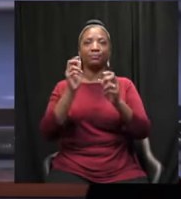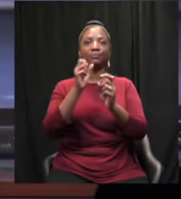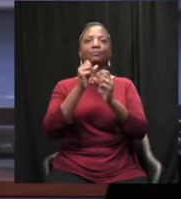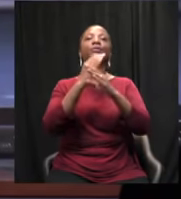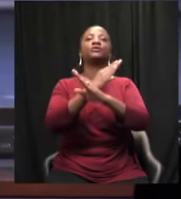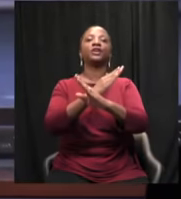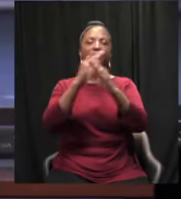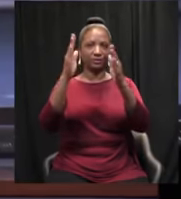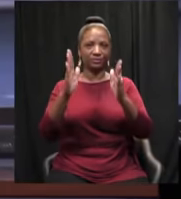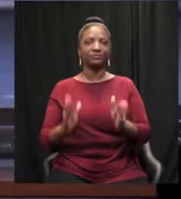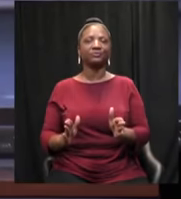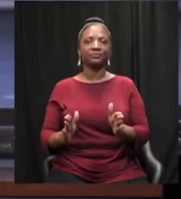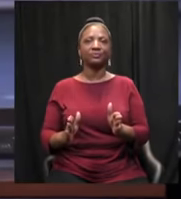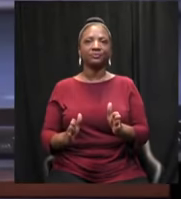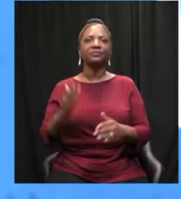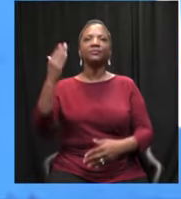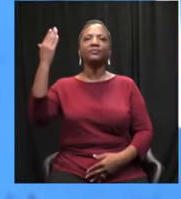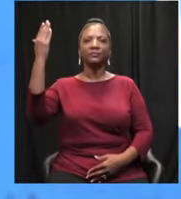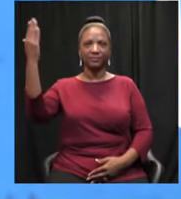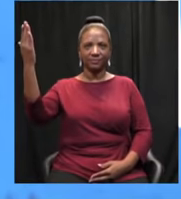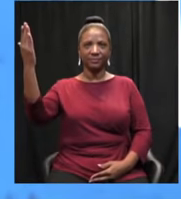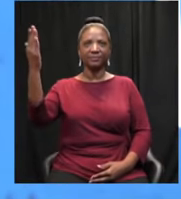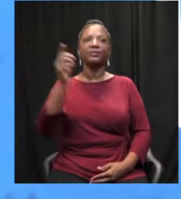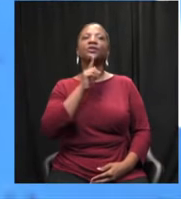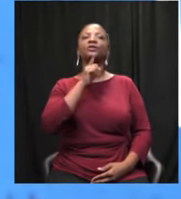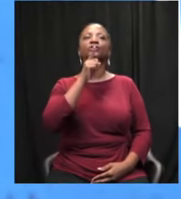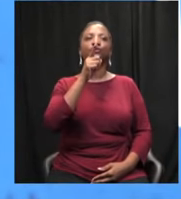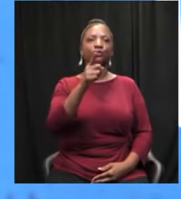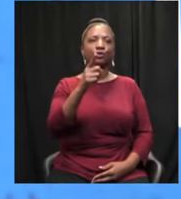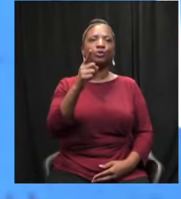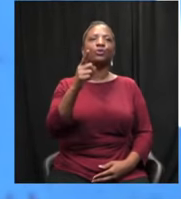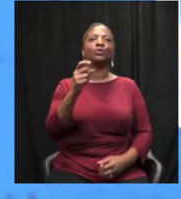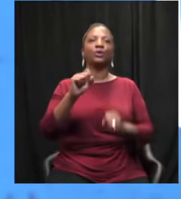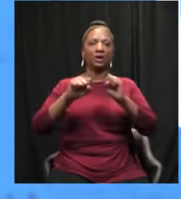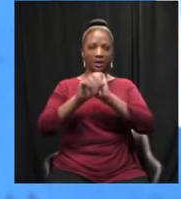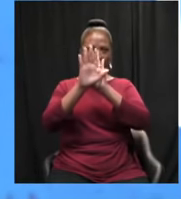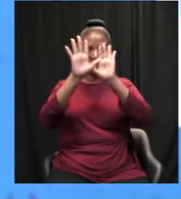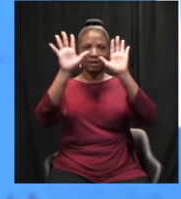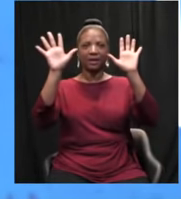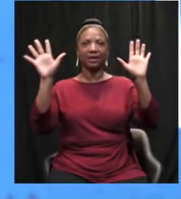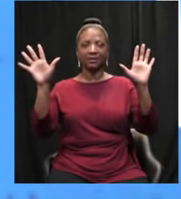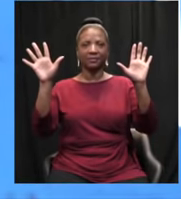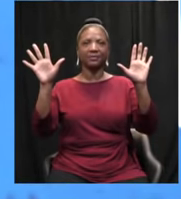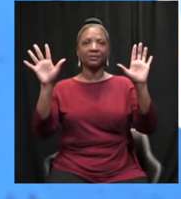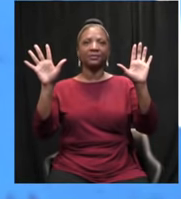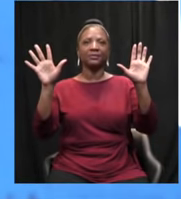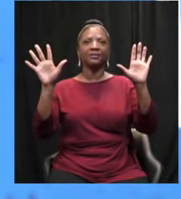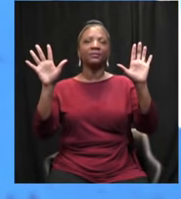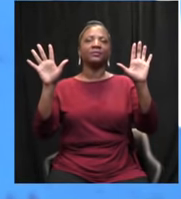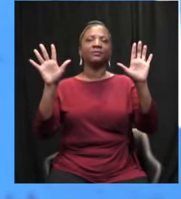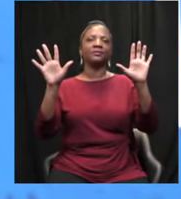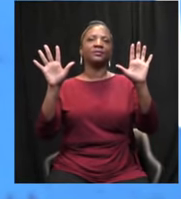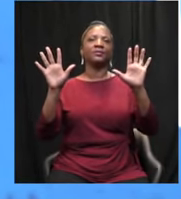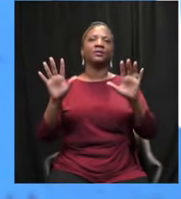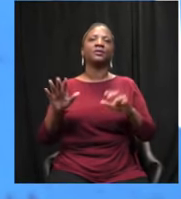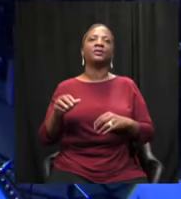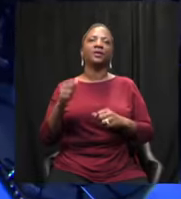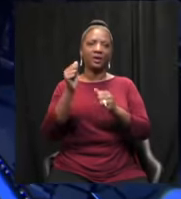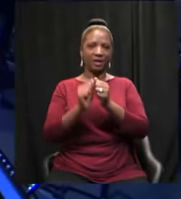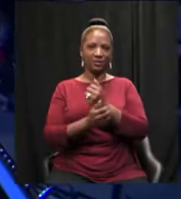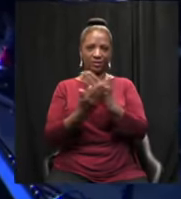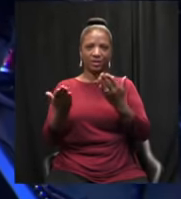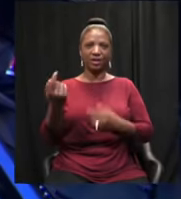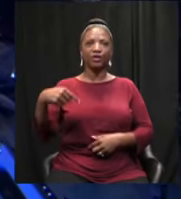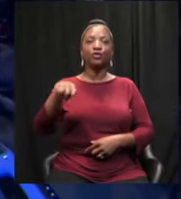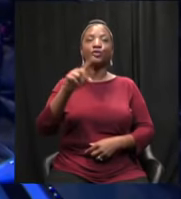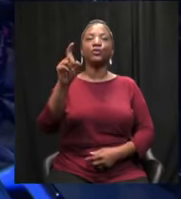and the life. He is the Mighty God. He is thy source in life. He is